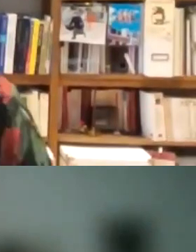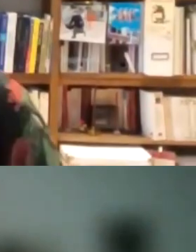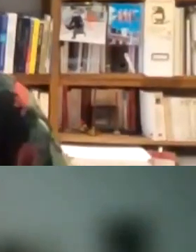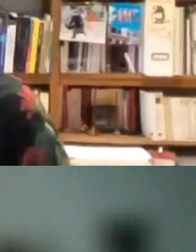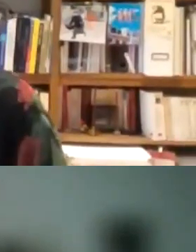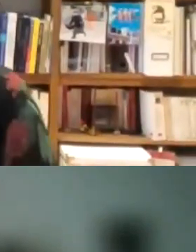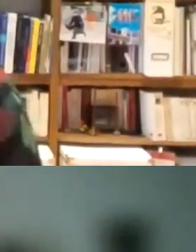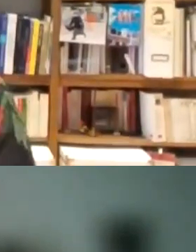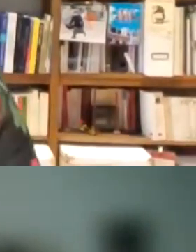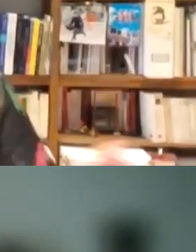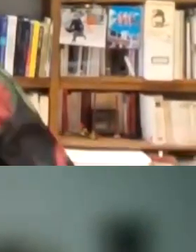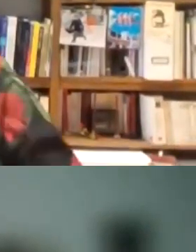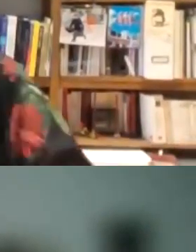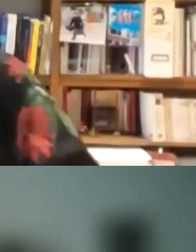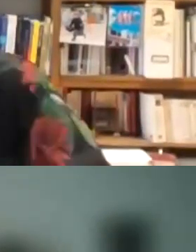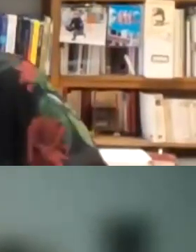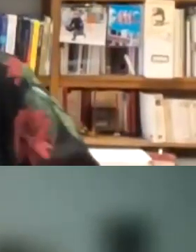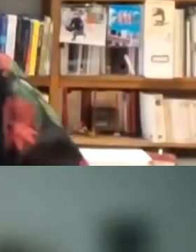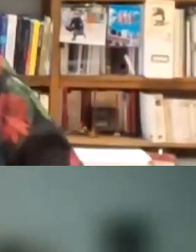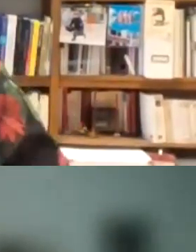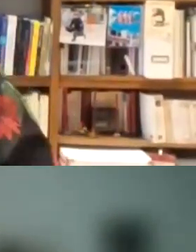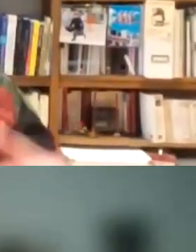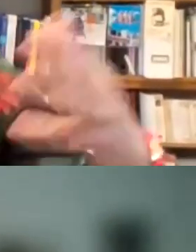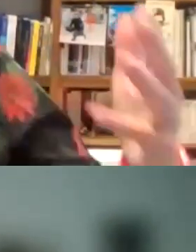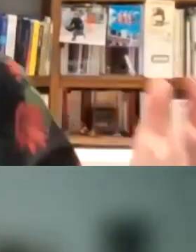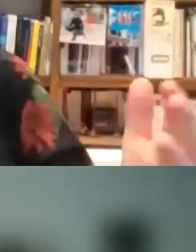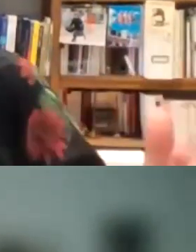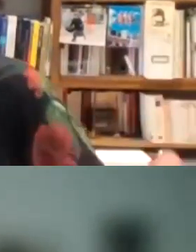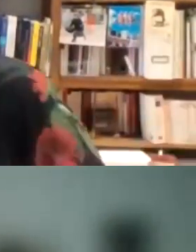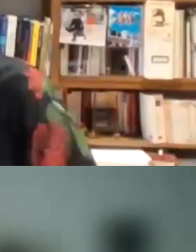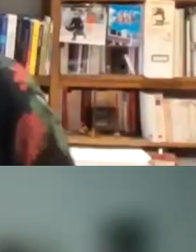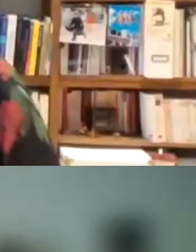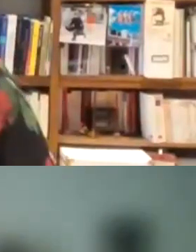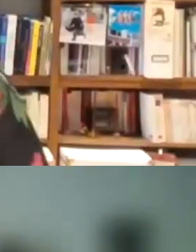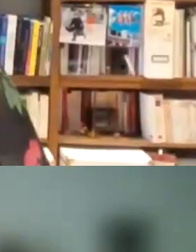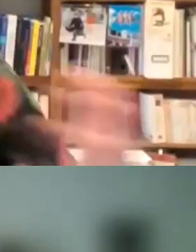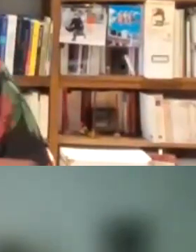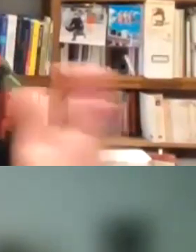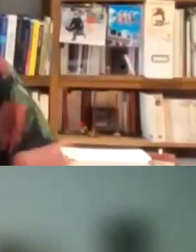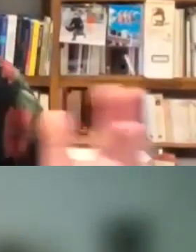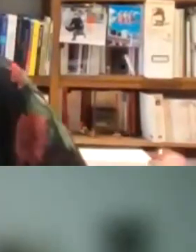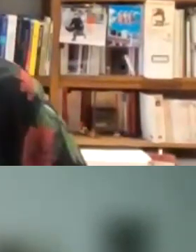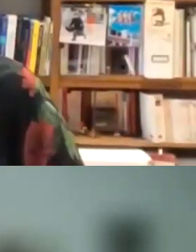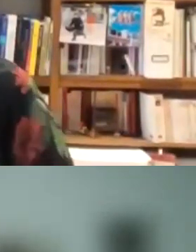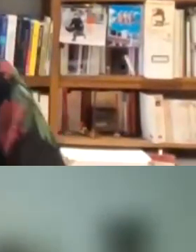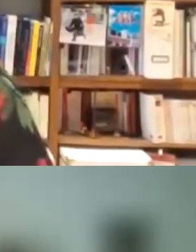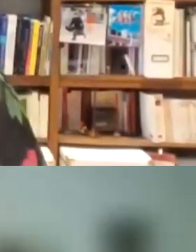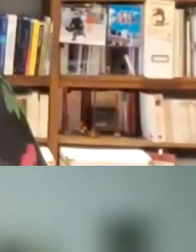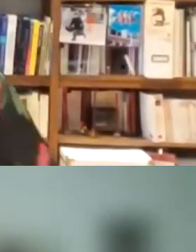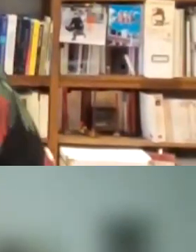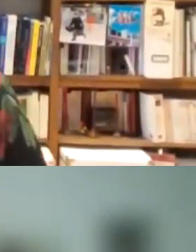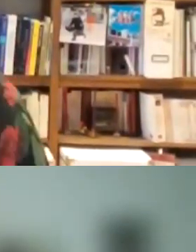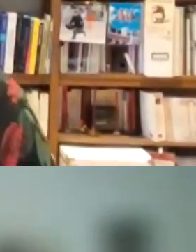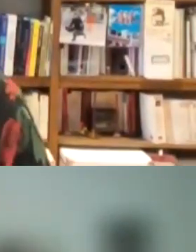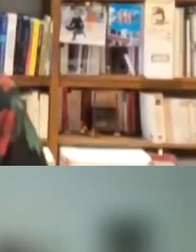Like, we're a research chair on mistreatment of older persons, so we would have used mistreatment but people didn't like that term at all. So that